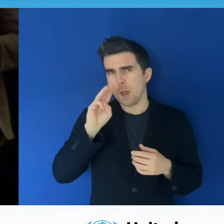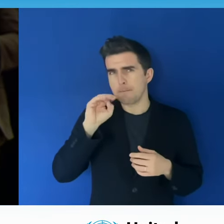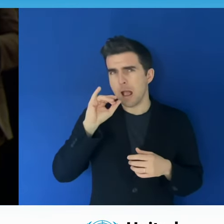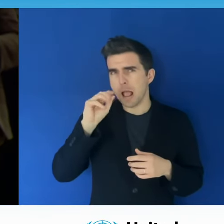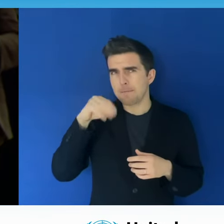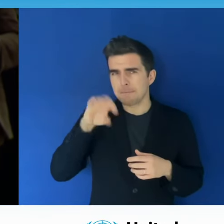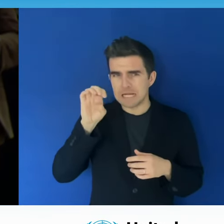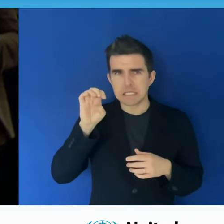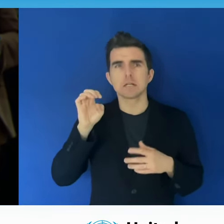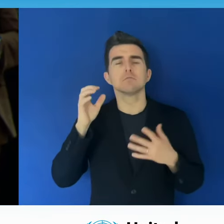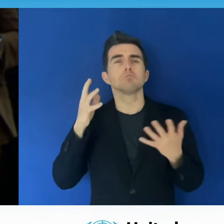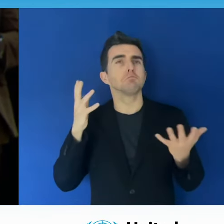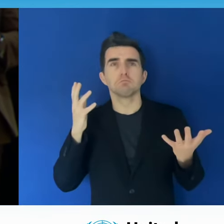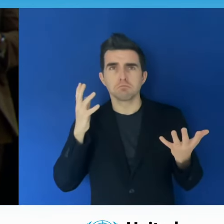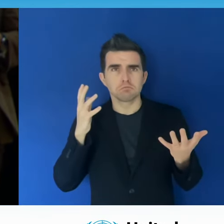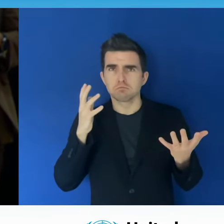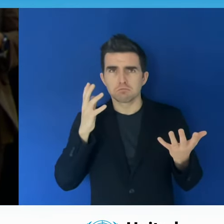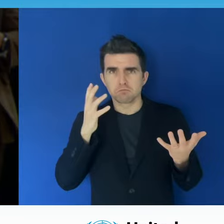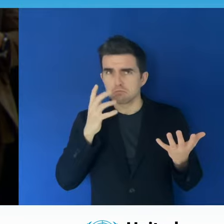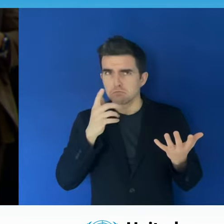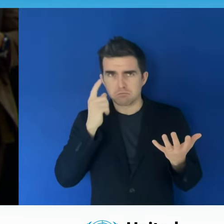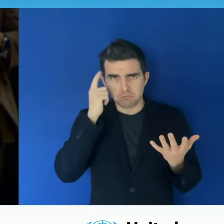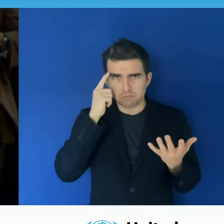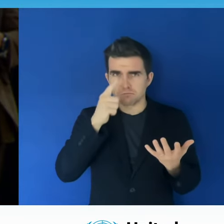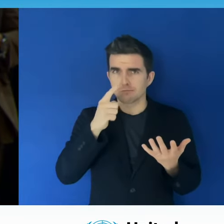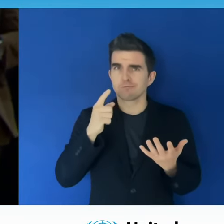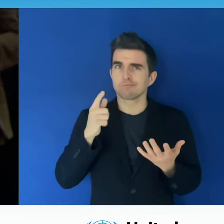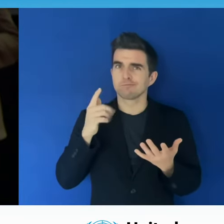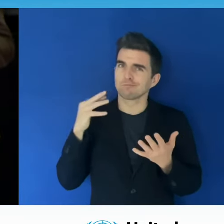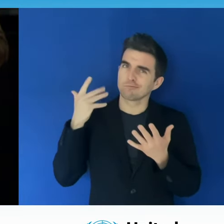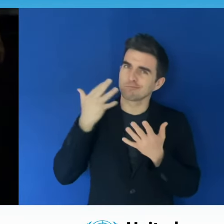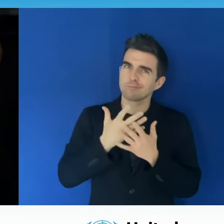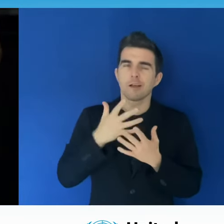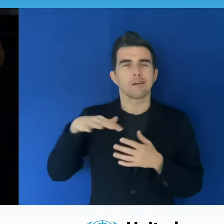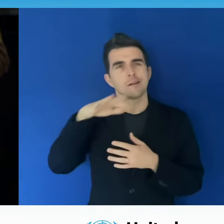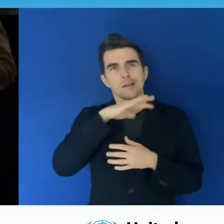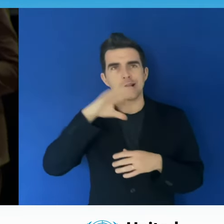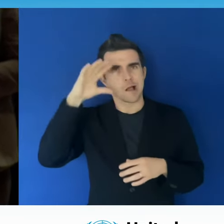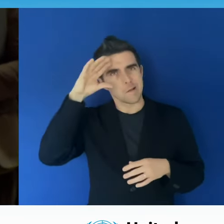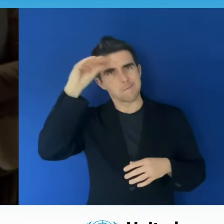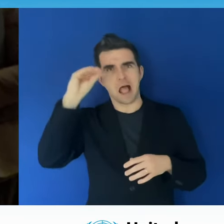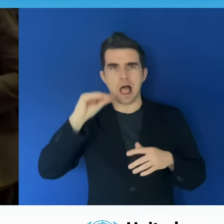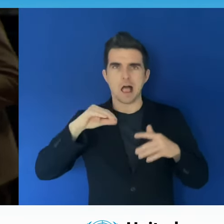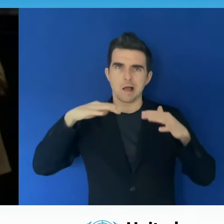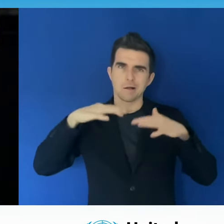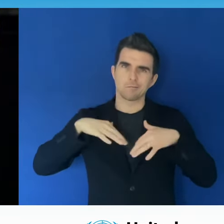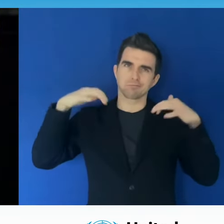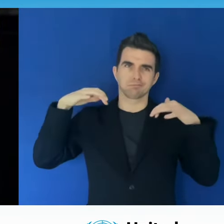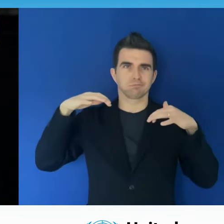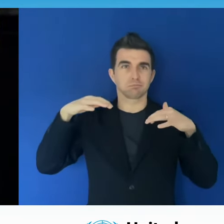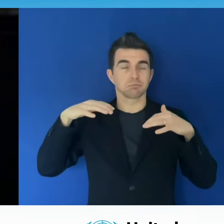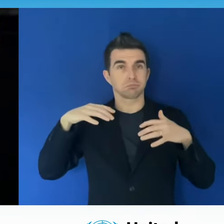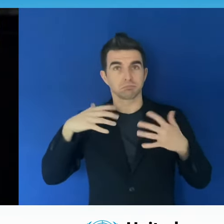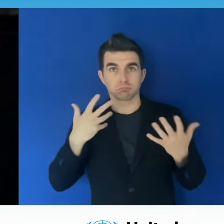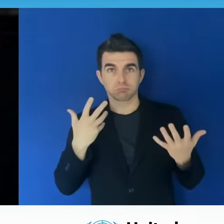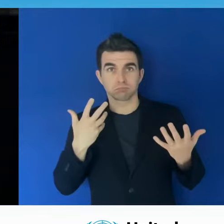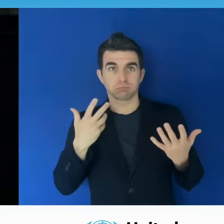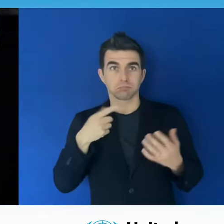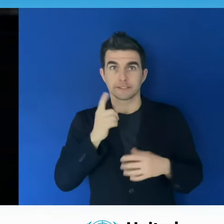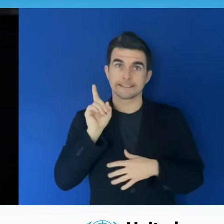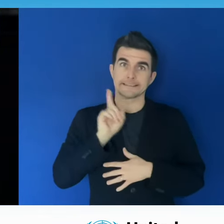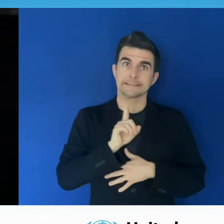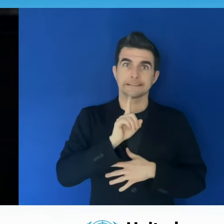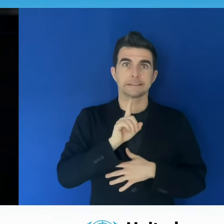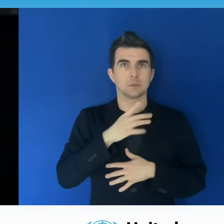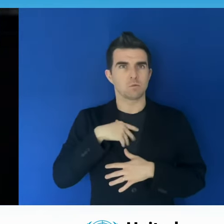star. So I wanted to ask you, what have you learned by working in the tech sector, by advancing the rights of women in that